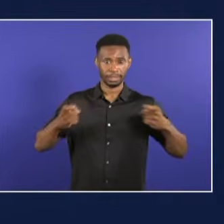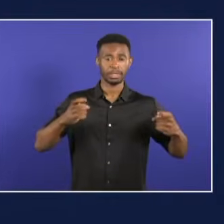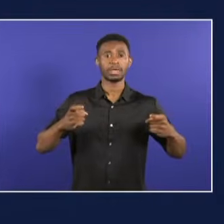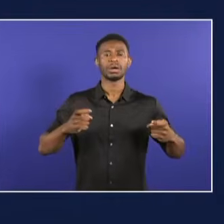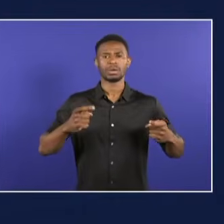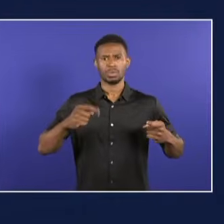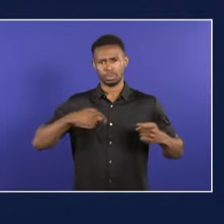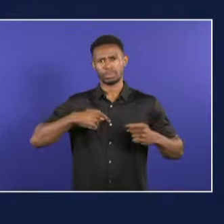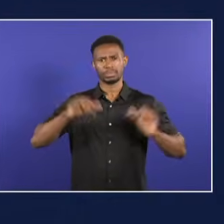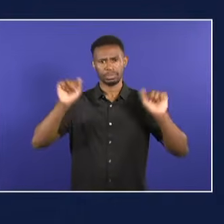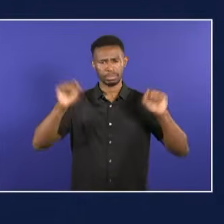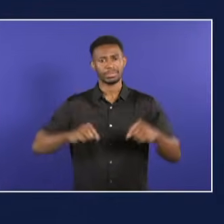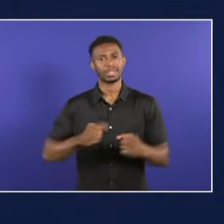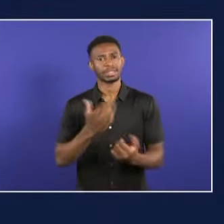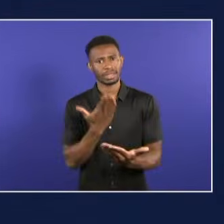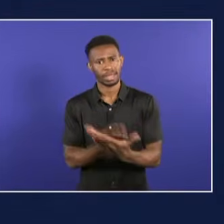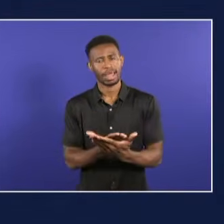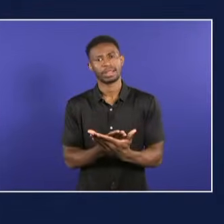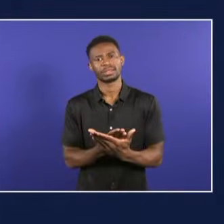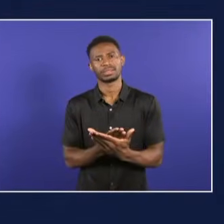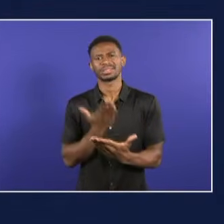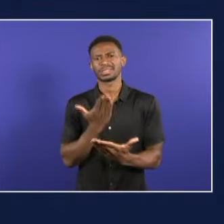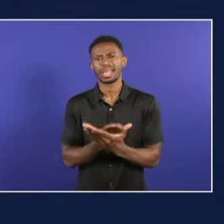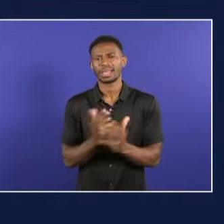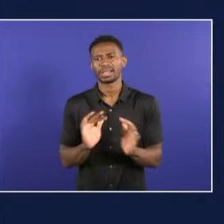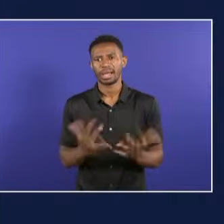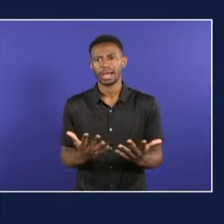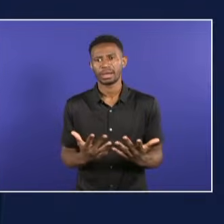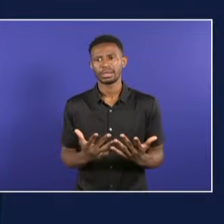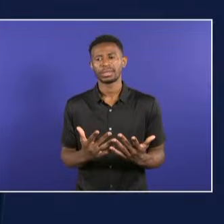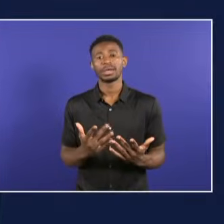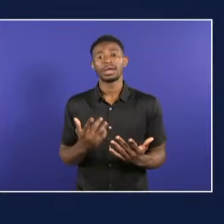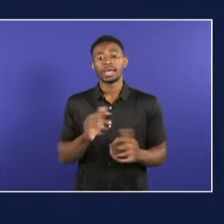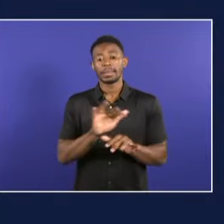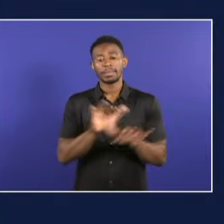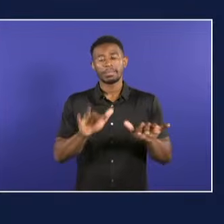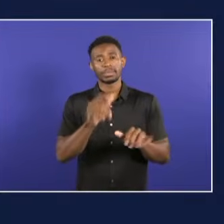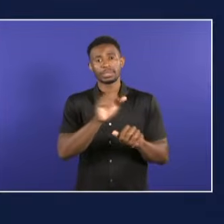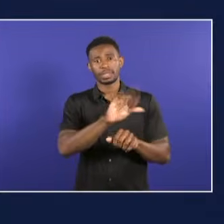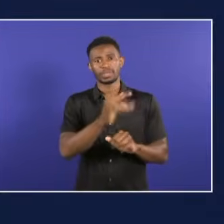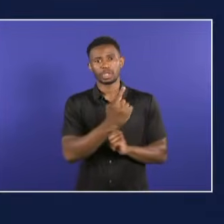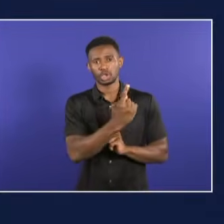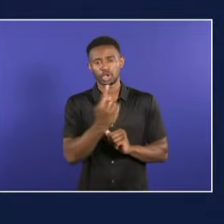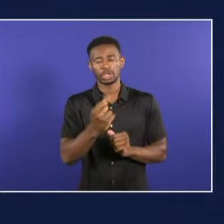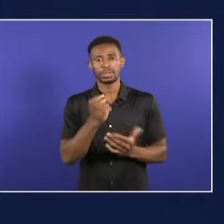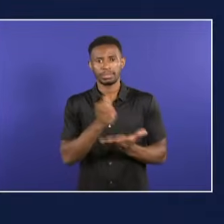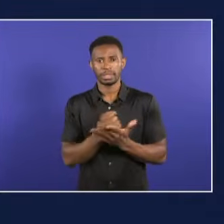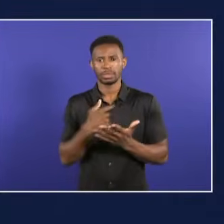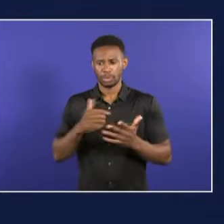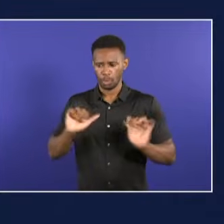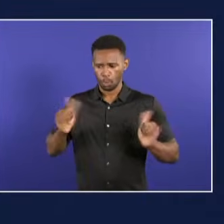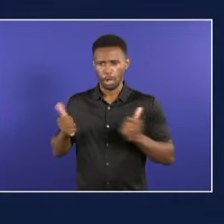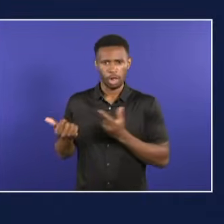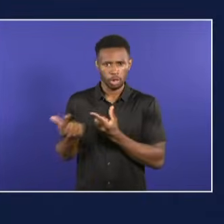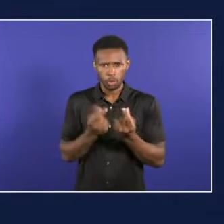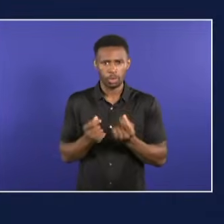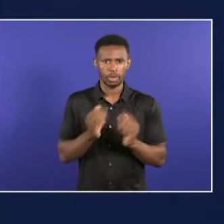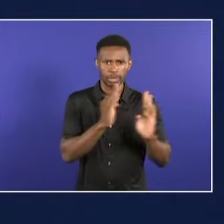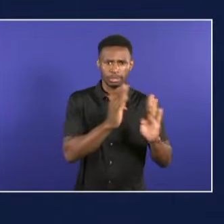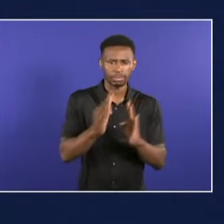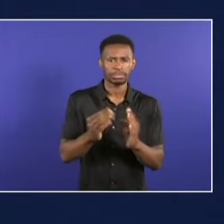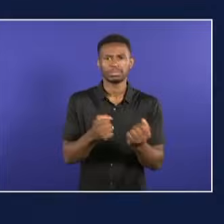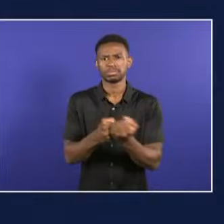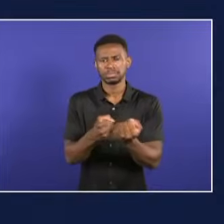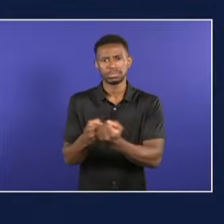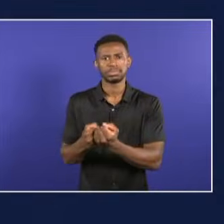but only if we govern well for every South African, are present in every community,